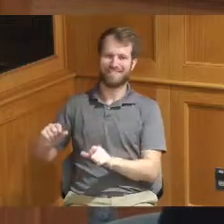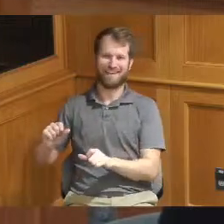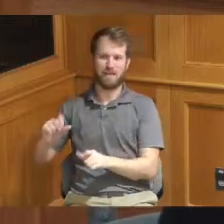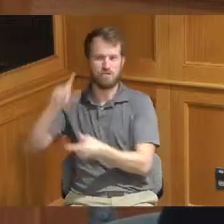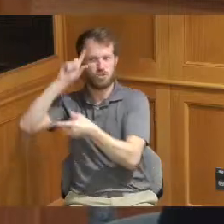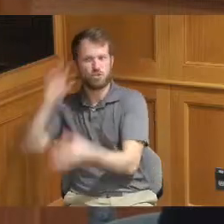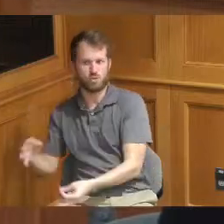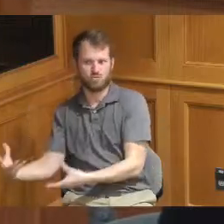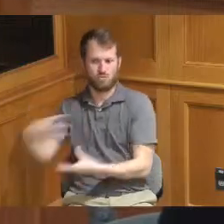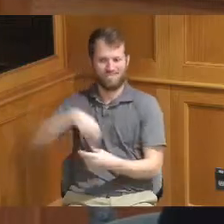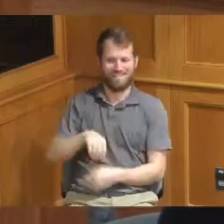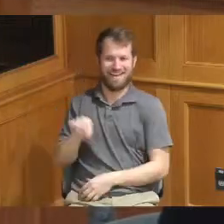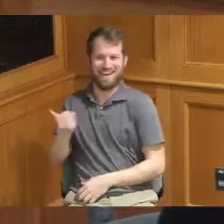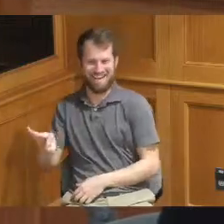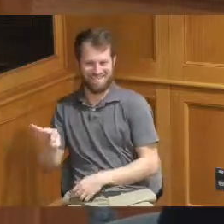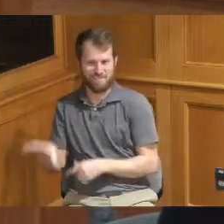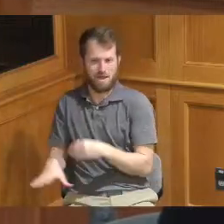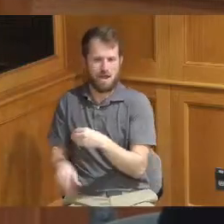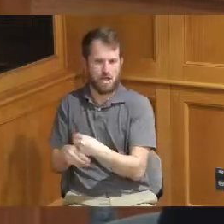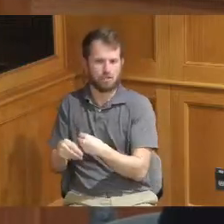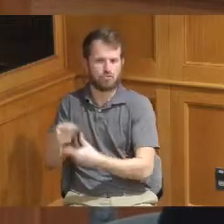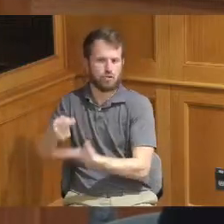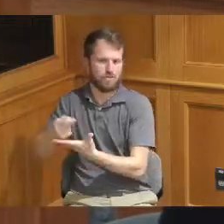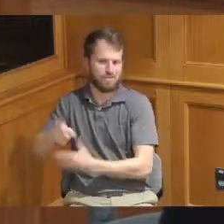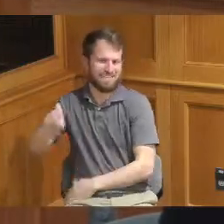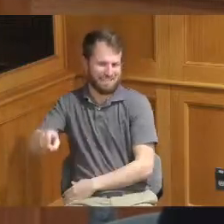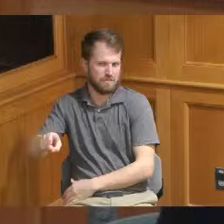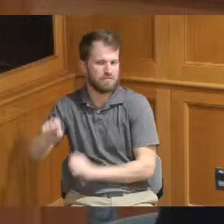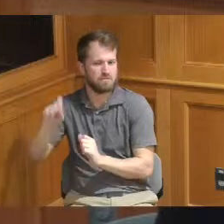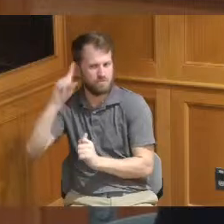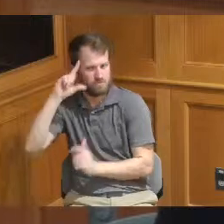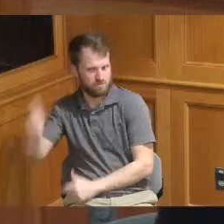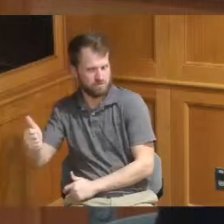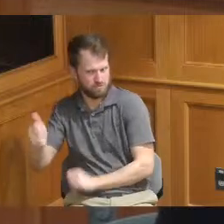it if they need that additional treatment.